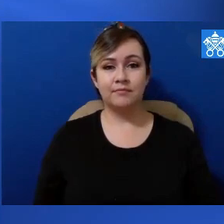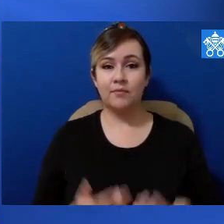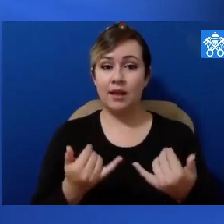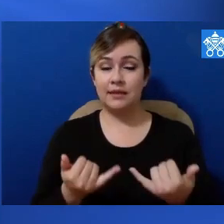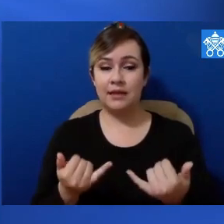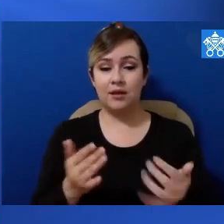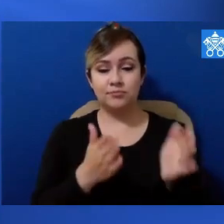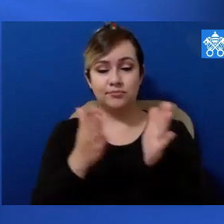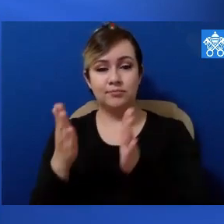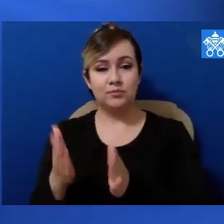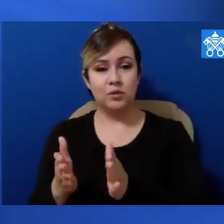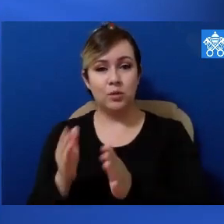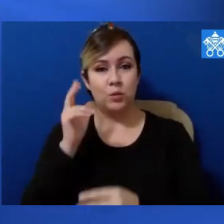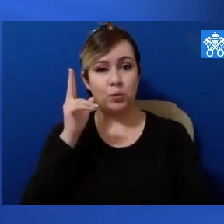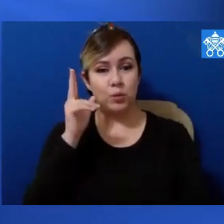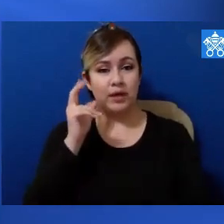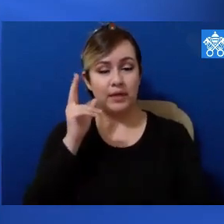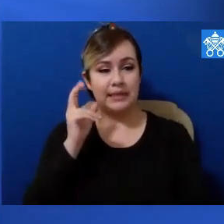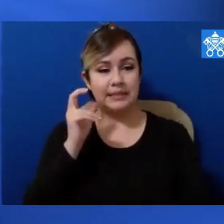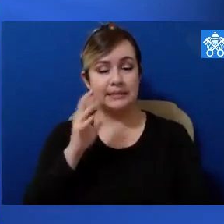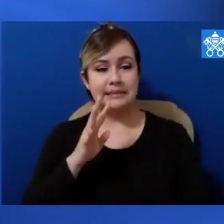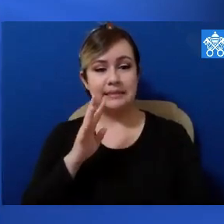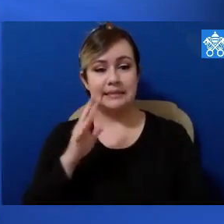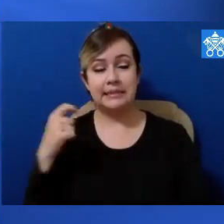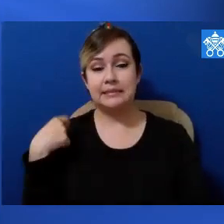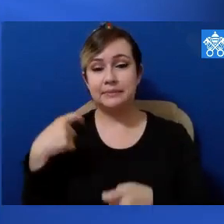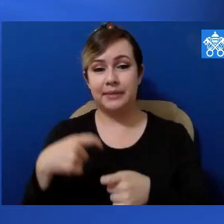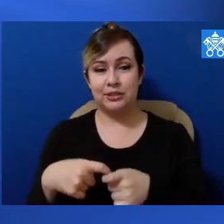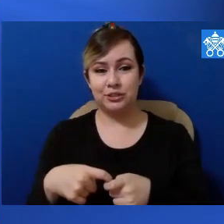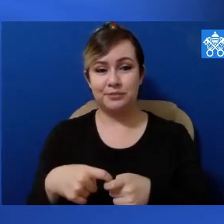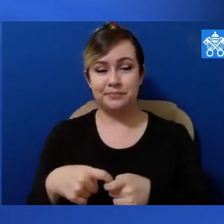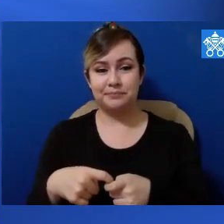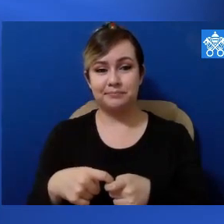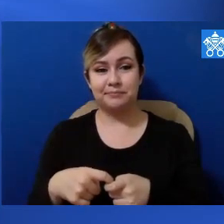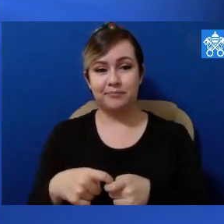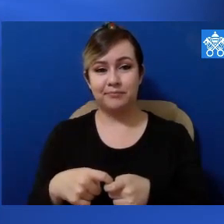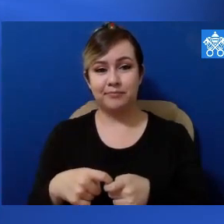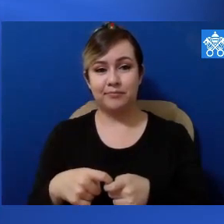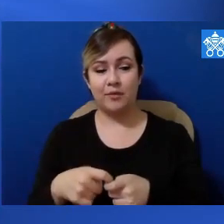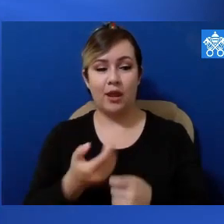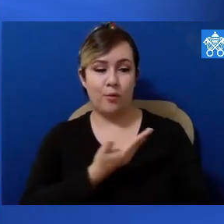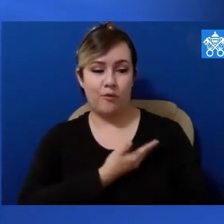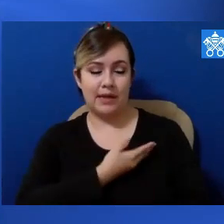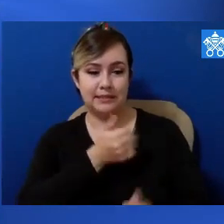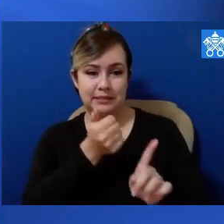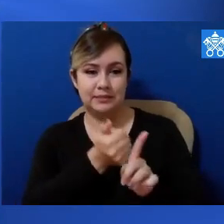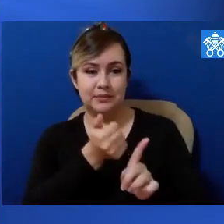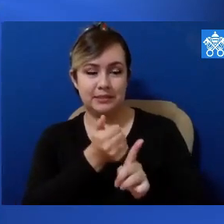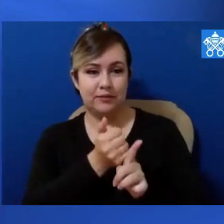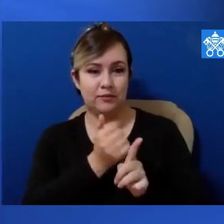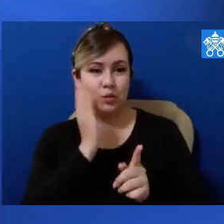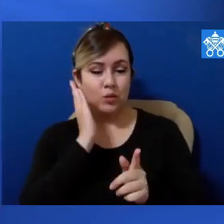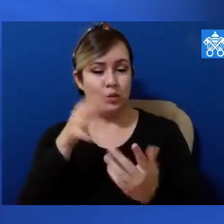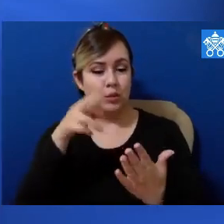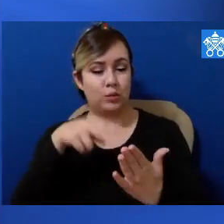And now we'll hear the greetings to Pope Francis on behalf of the Spanish-speaking pilgrims, and then Pope Francis will read